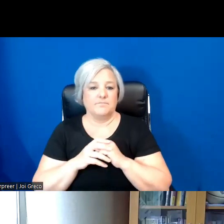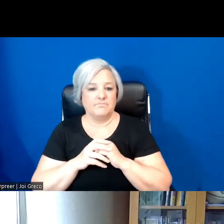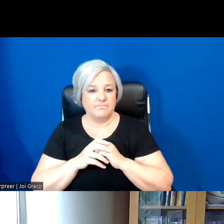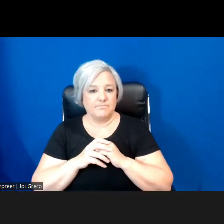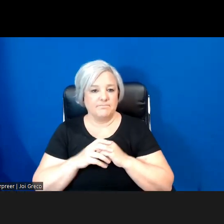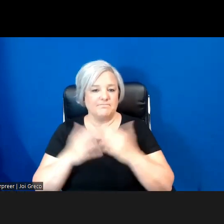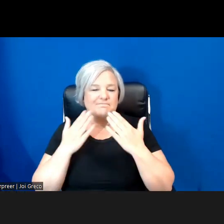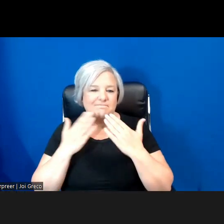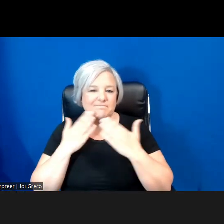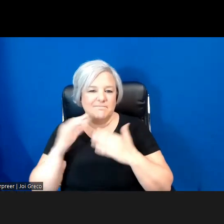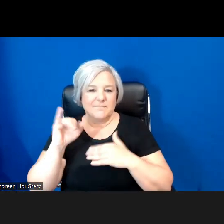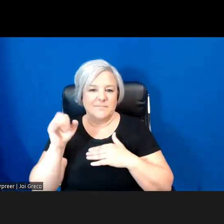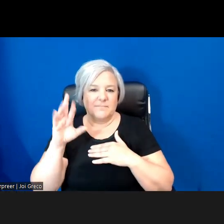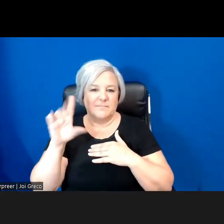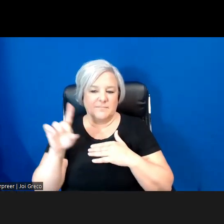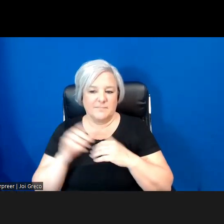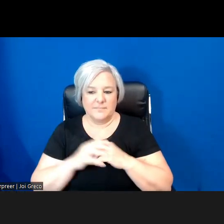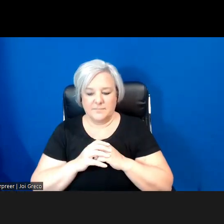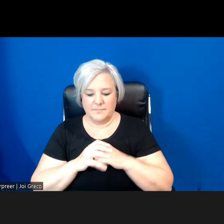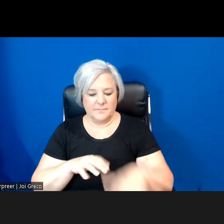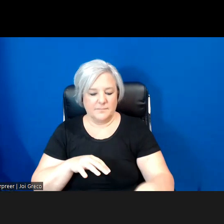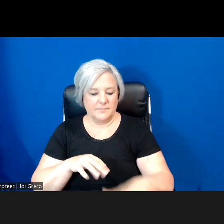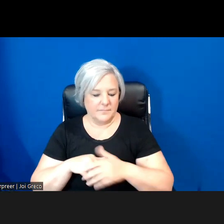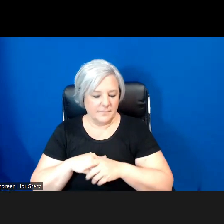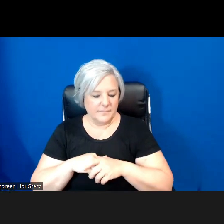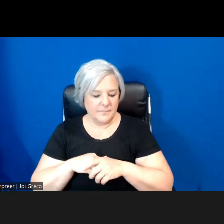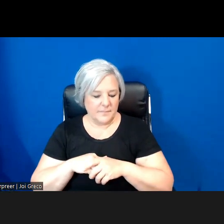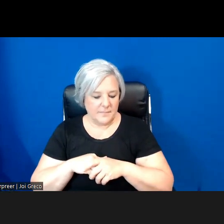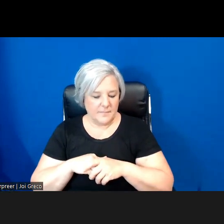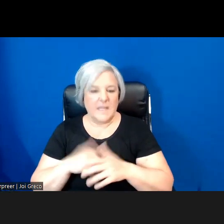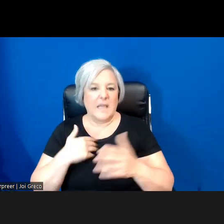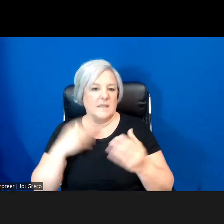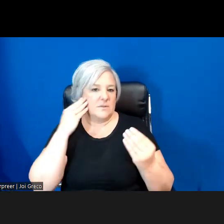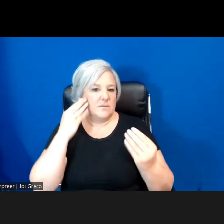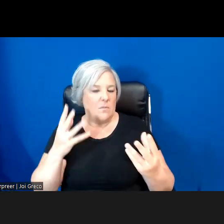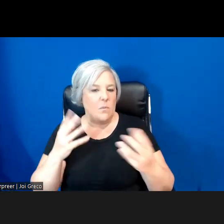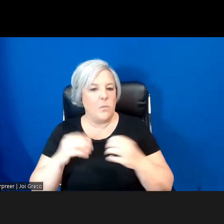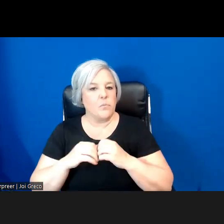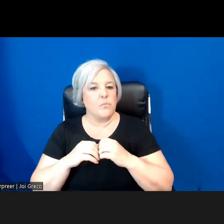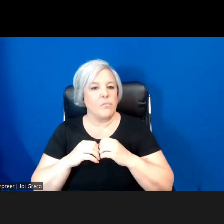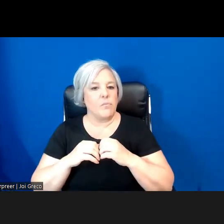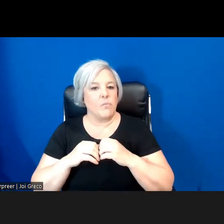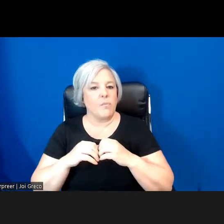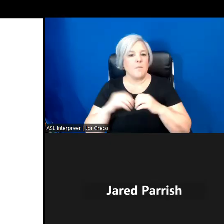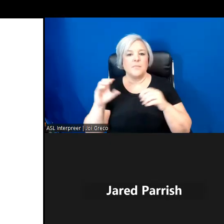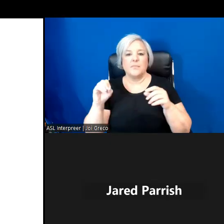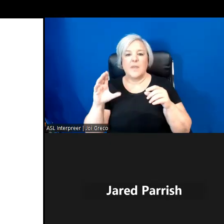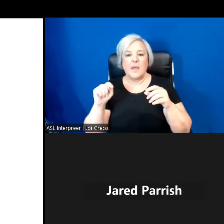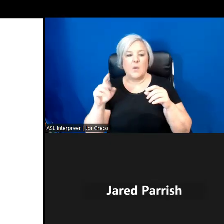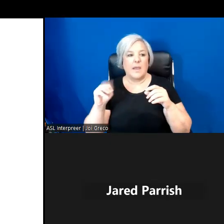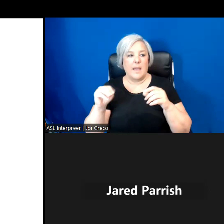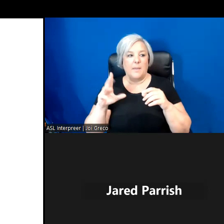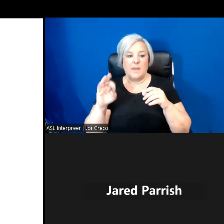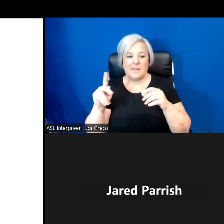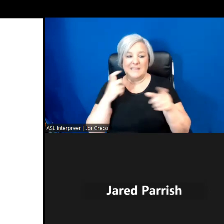Thanks, Jared. I just want to say that the Alcan Link project that Jared